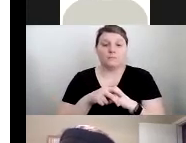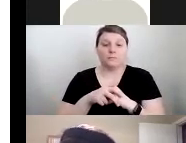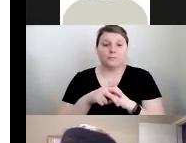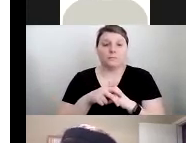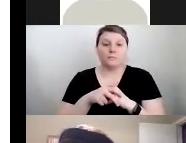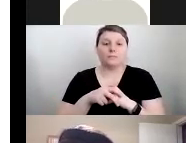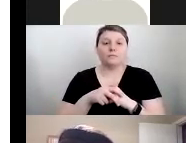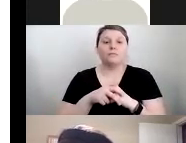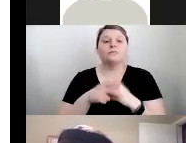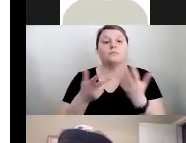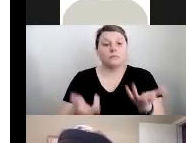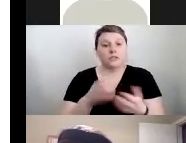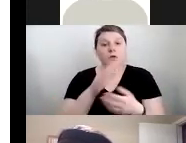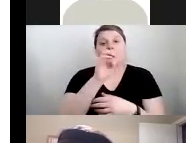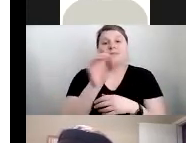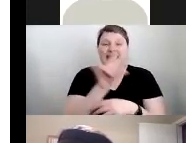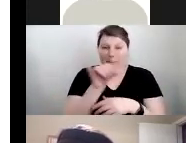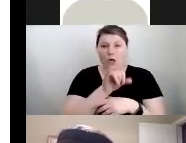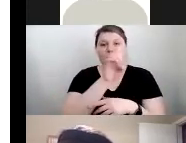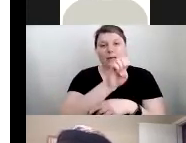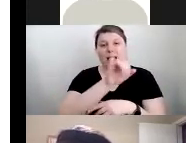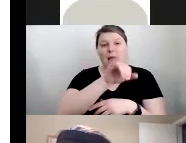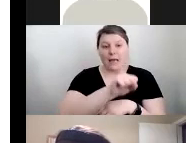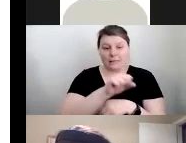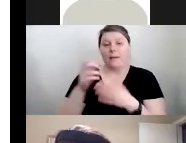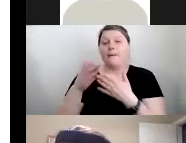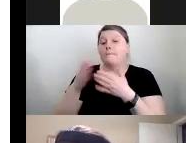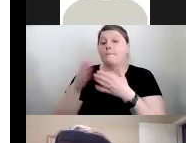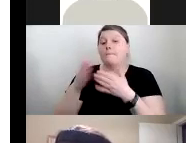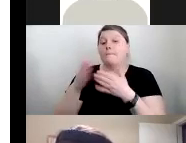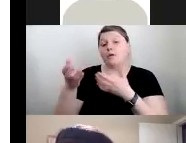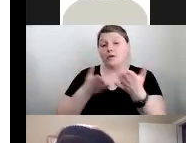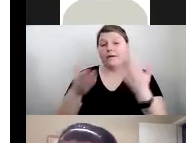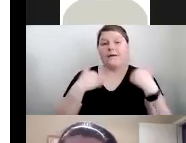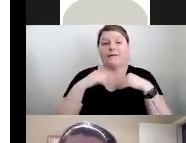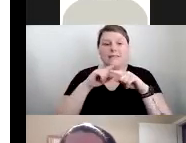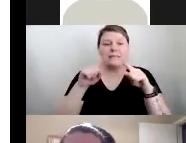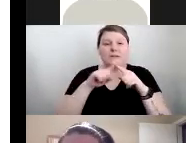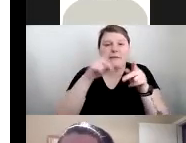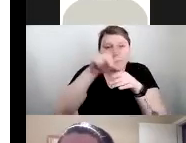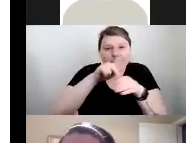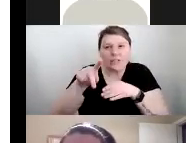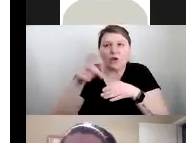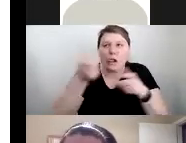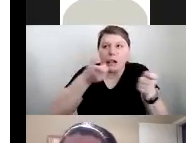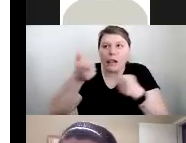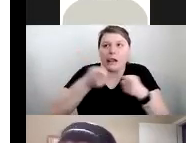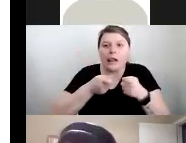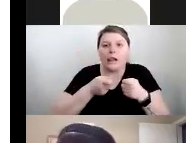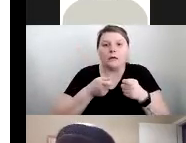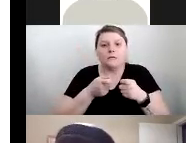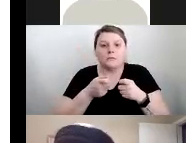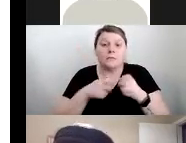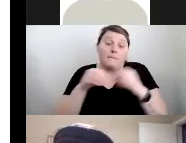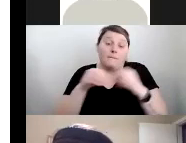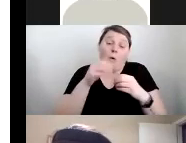And so much like EIS, Public Health Service actually pulls from many different professionals' specialties, even more than